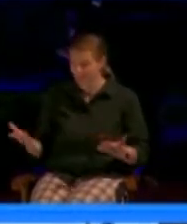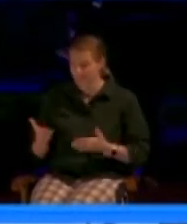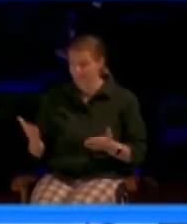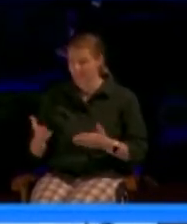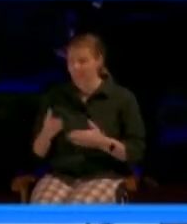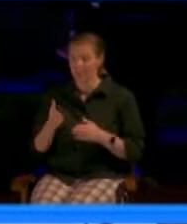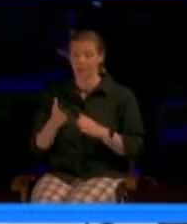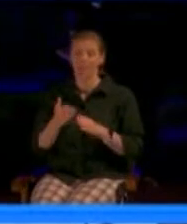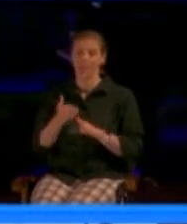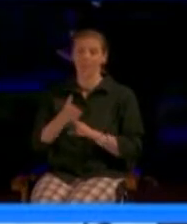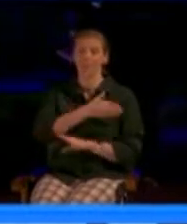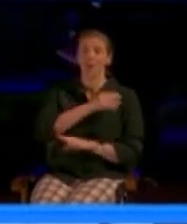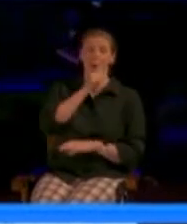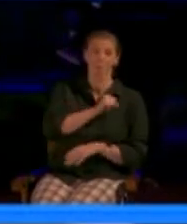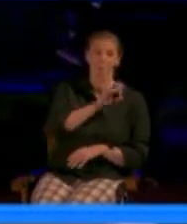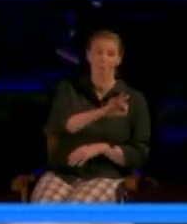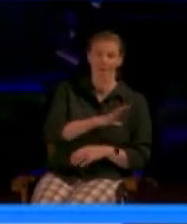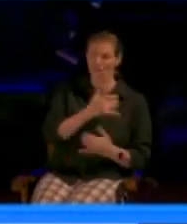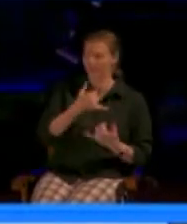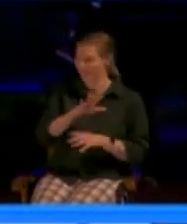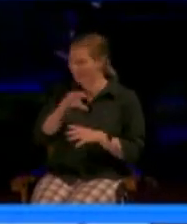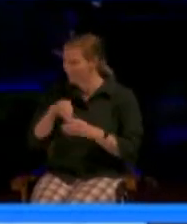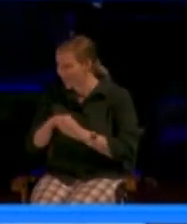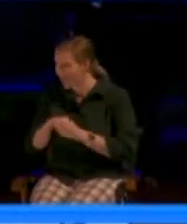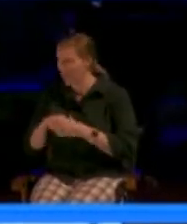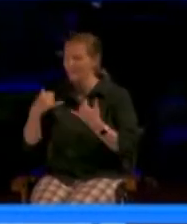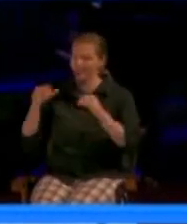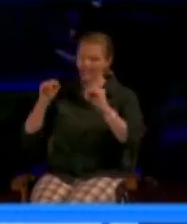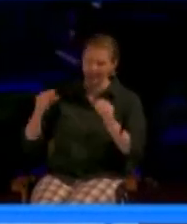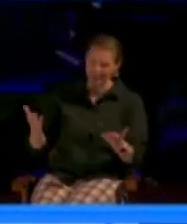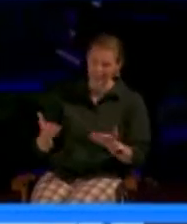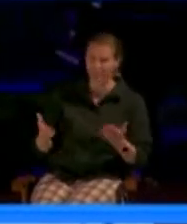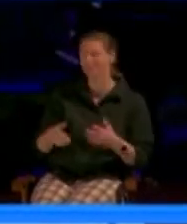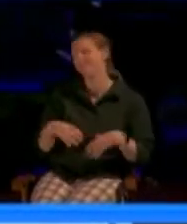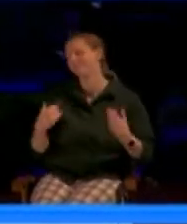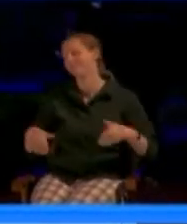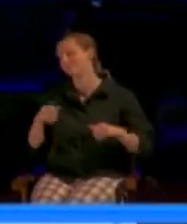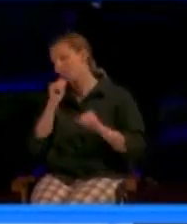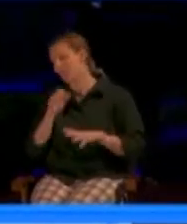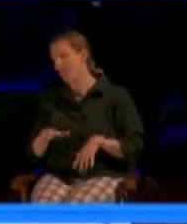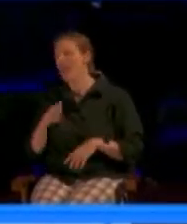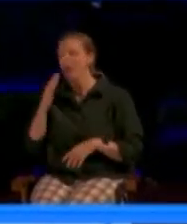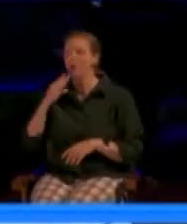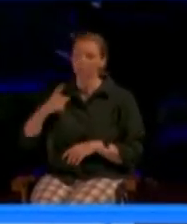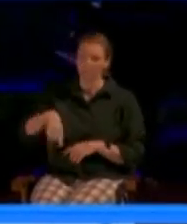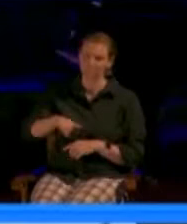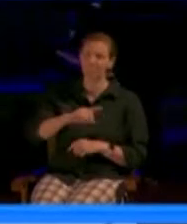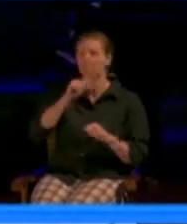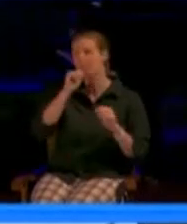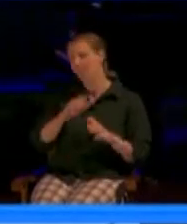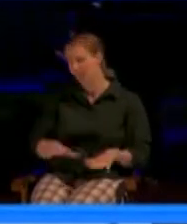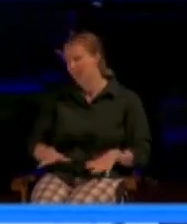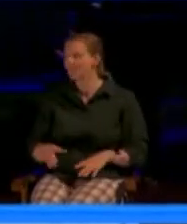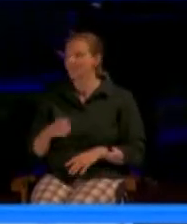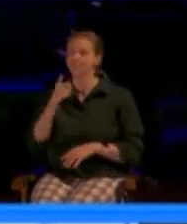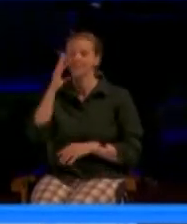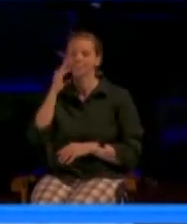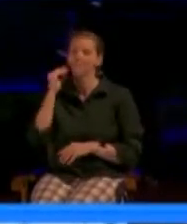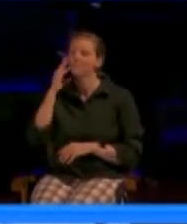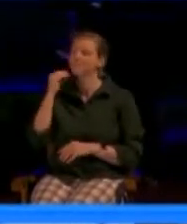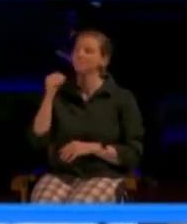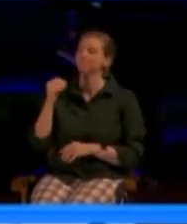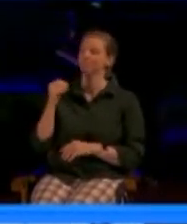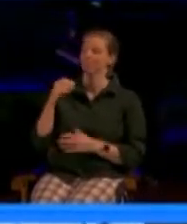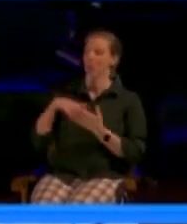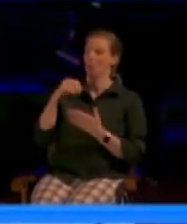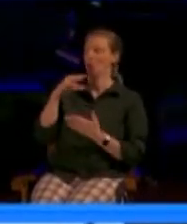of God for us here at Brushy Creek. I know you'll be blessed by Dr. Carter. I know you'll be blessed by the preaching of the Word. So I encourage you now, open your Bibles,